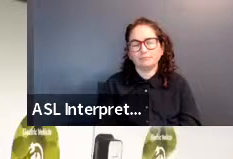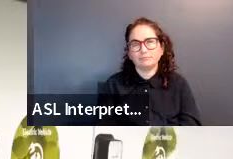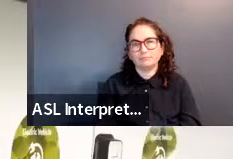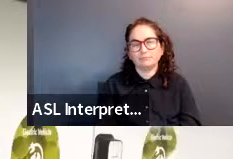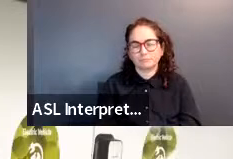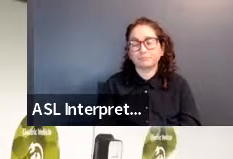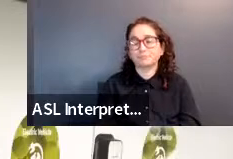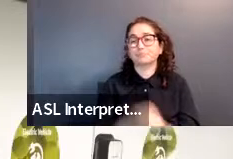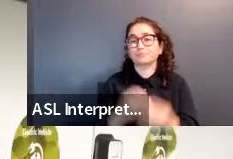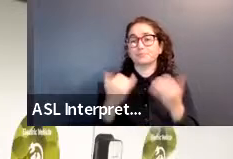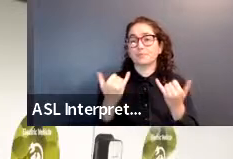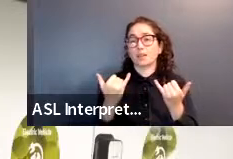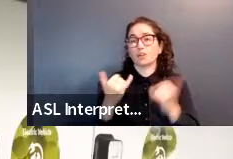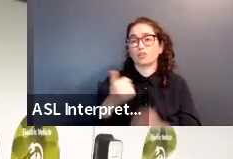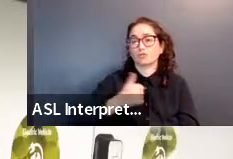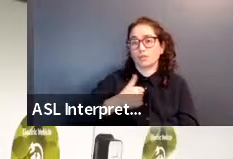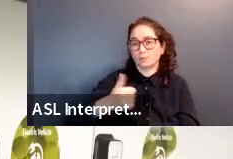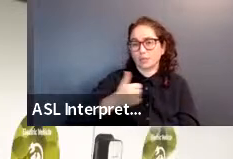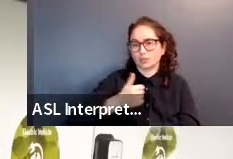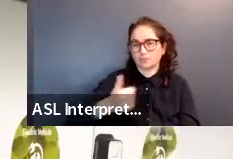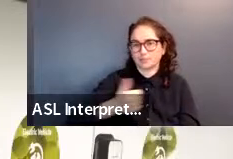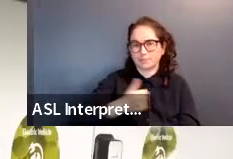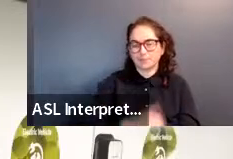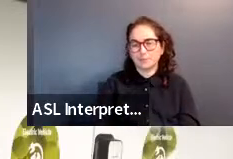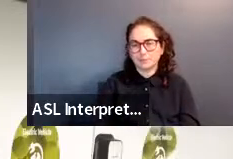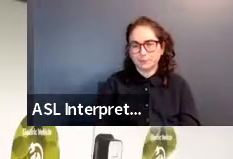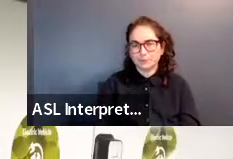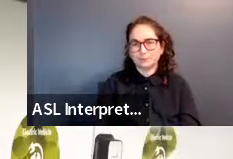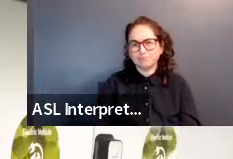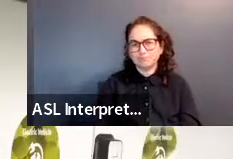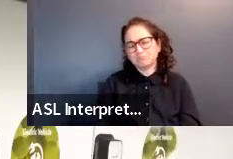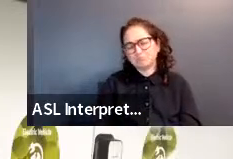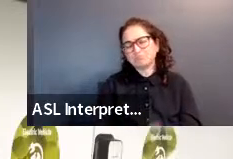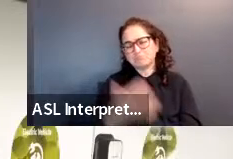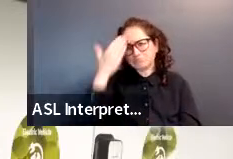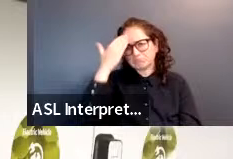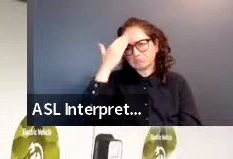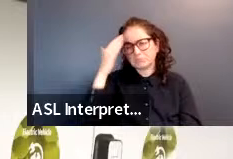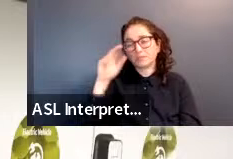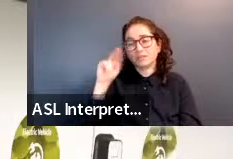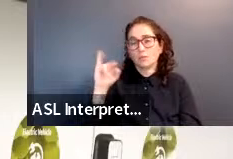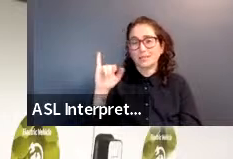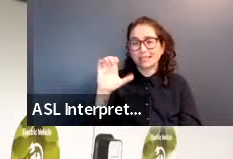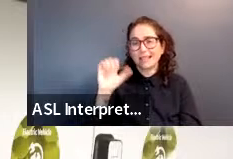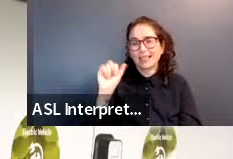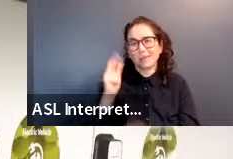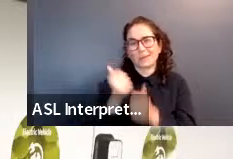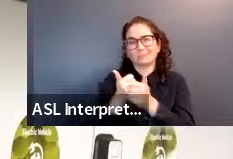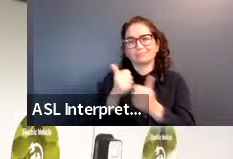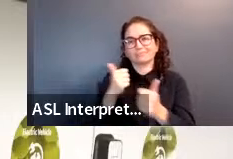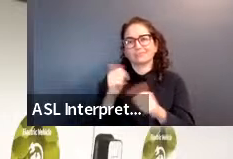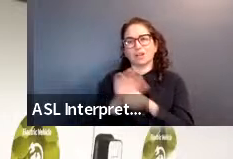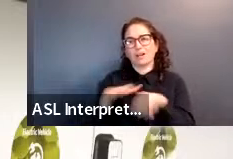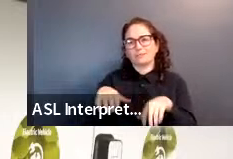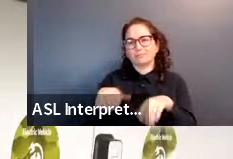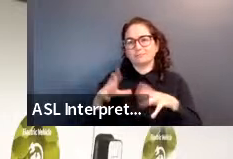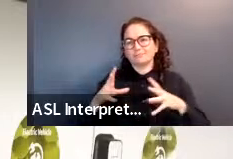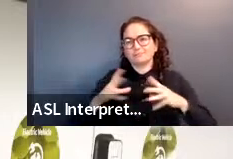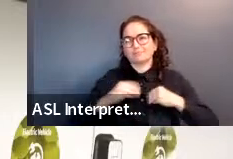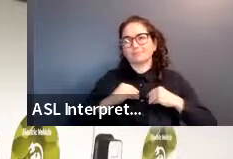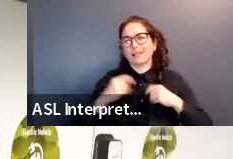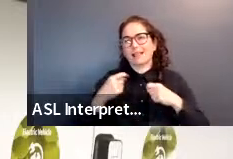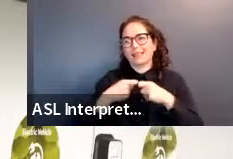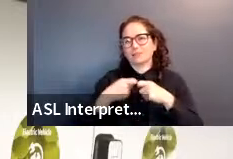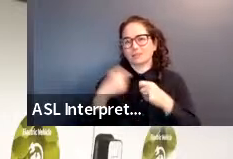Now we'll turn to the transportation sector. We know that New York City is lagging when it comes to electric vehicle adoption.